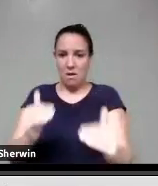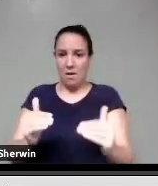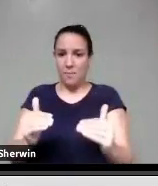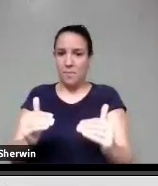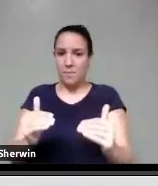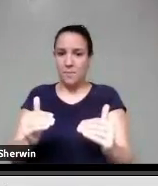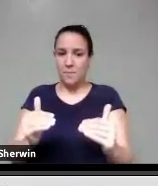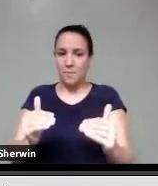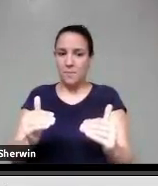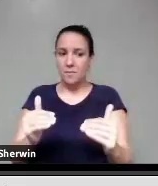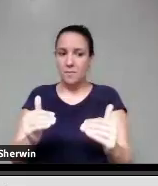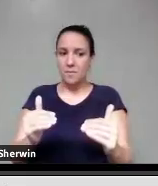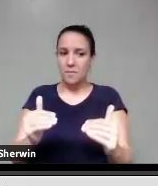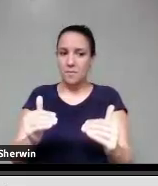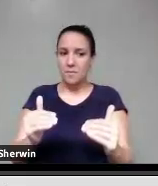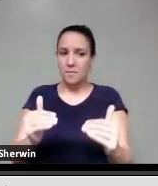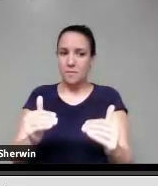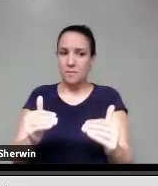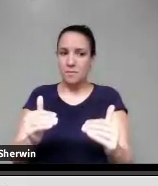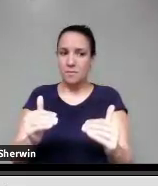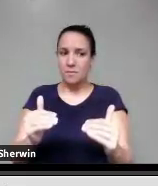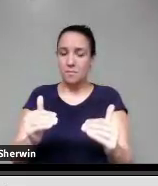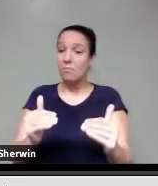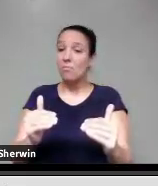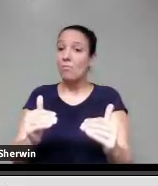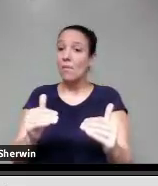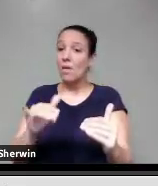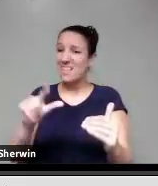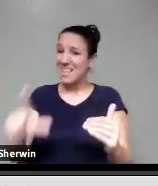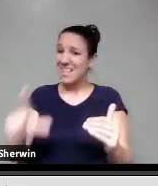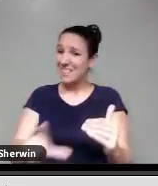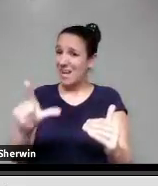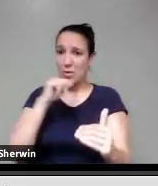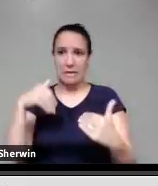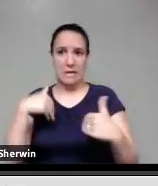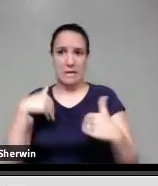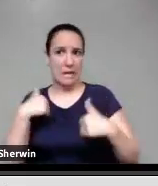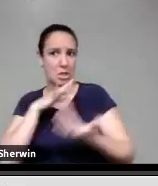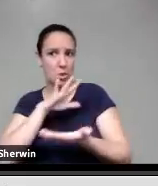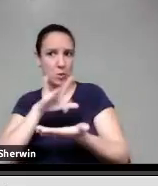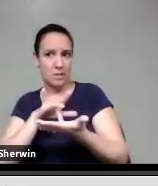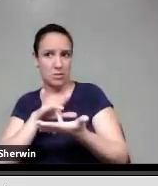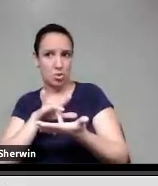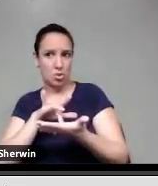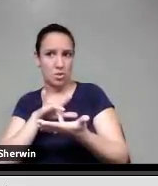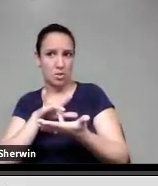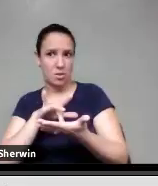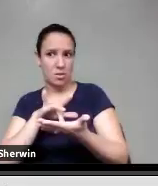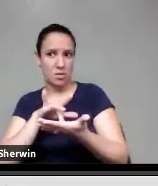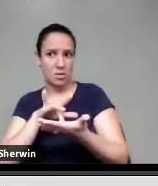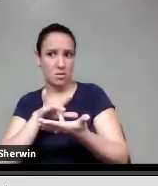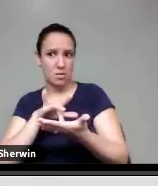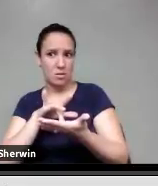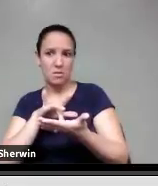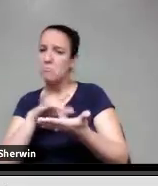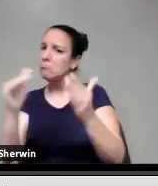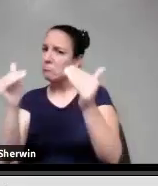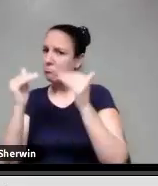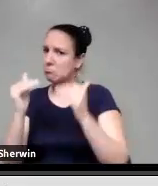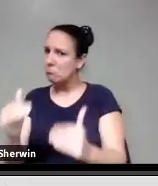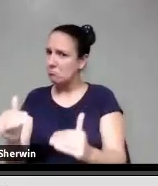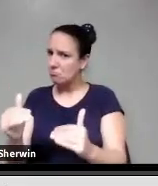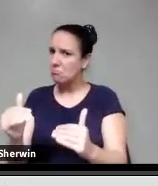youth center. By all means, build a youth center. But guess what? The next comment said, right at the back, have a cafe with a view